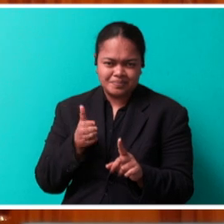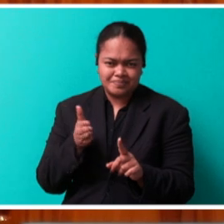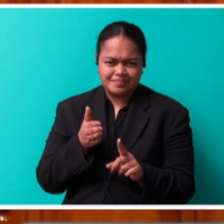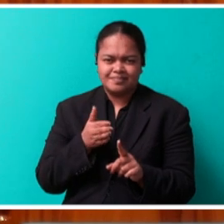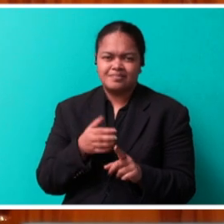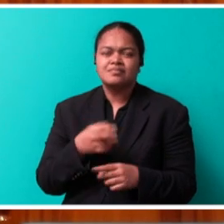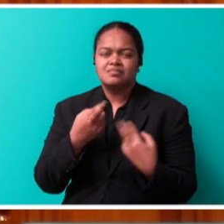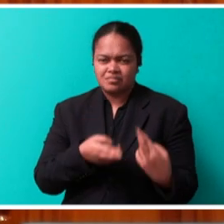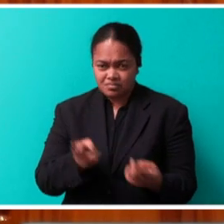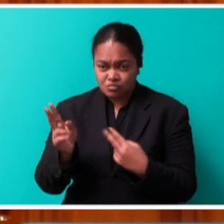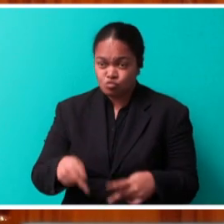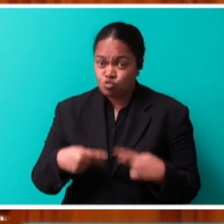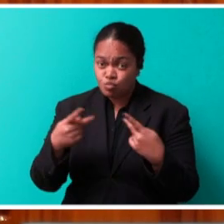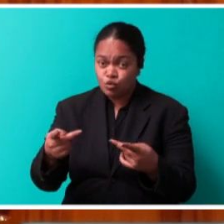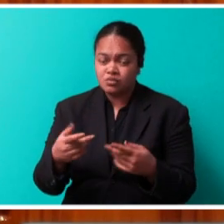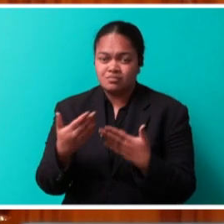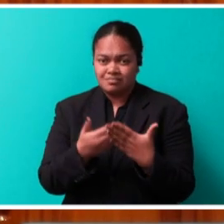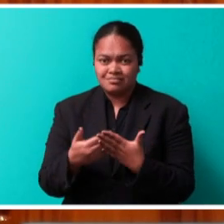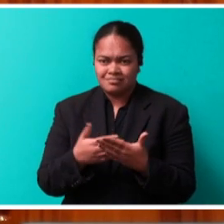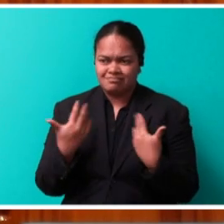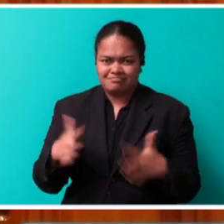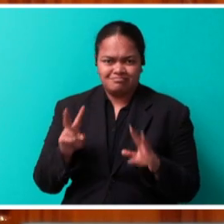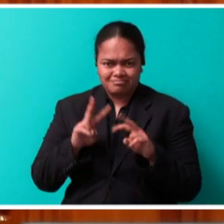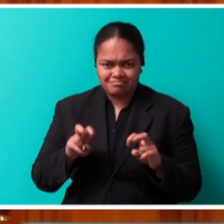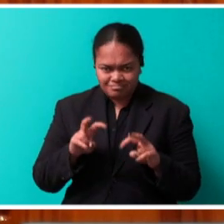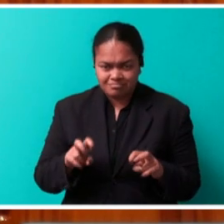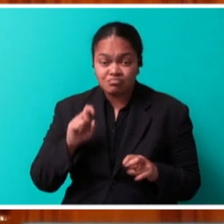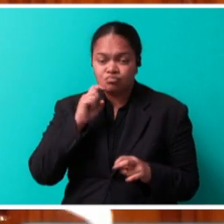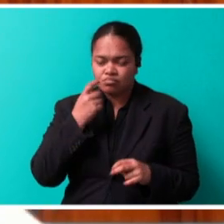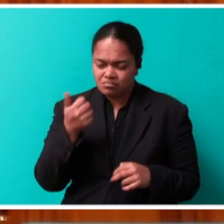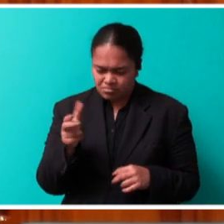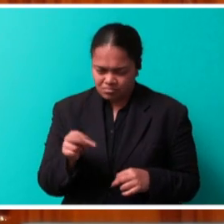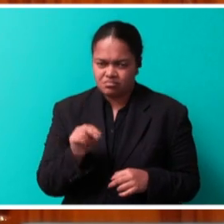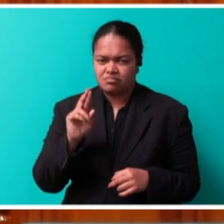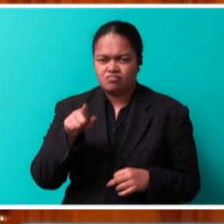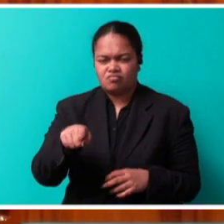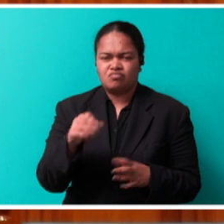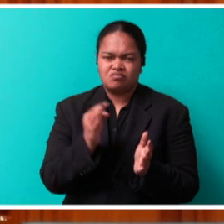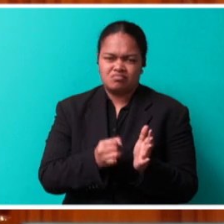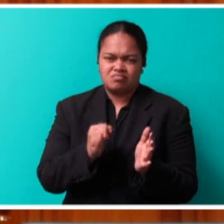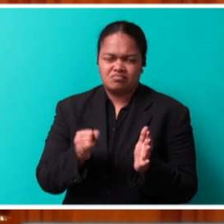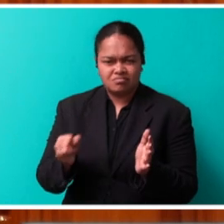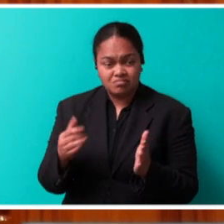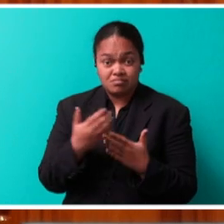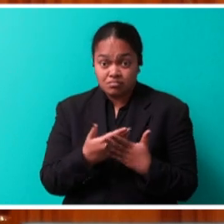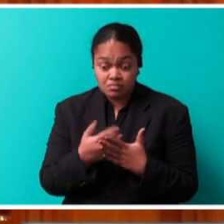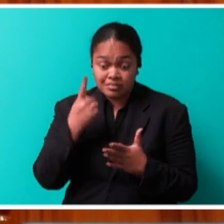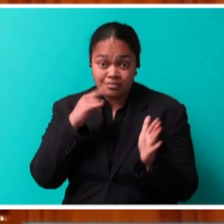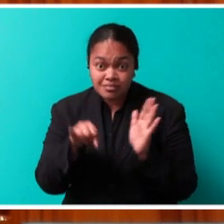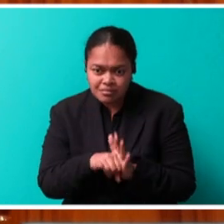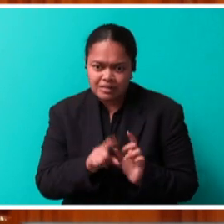and recommendations from studies that have been done and will be done for the sector. The studies will identify